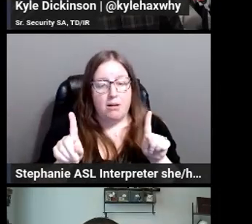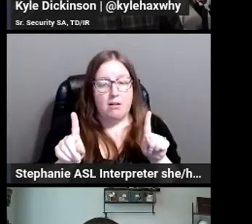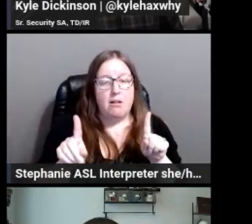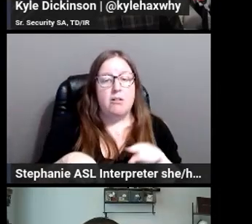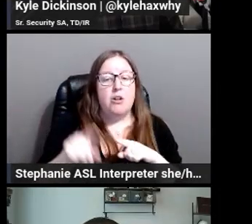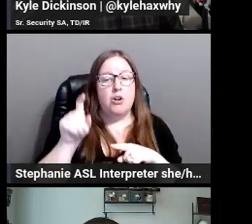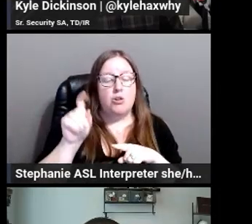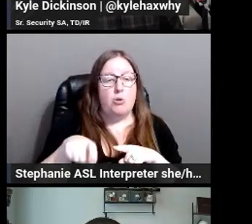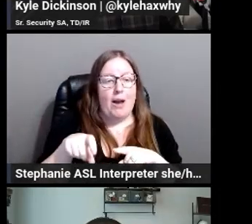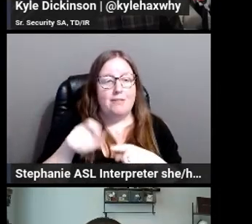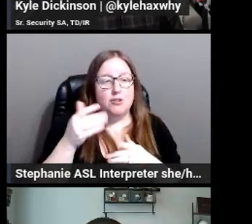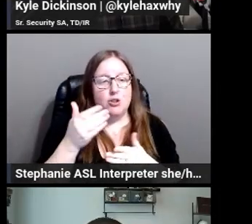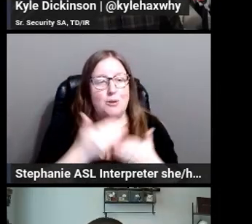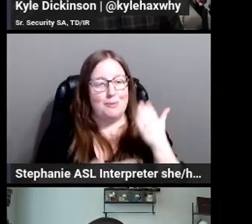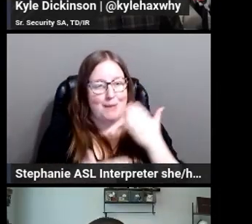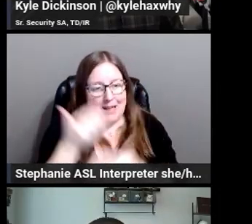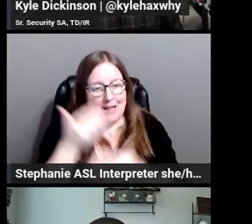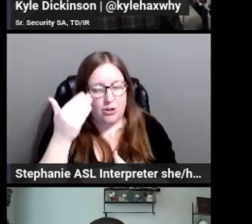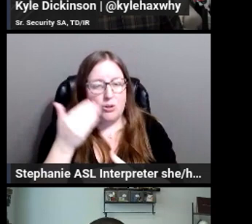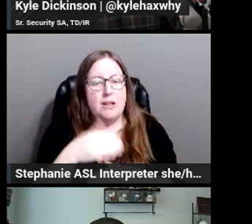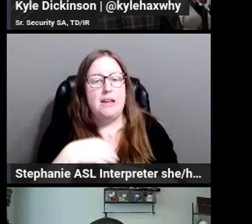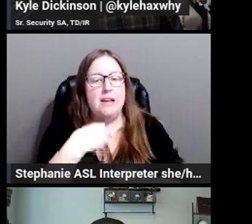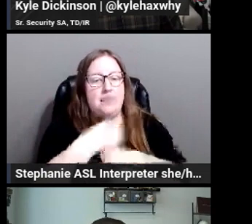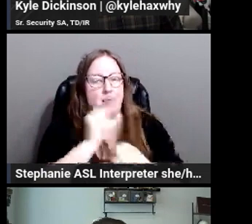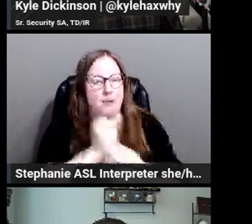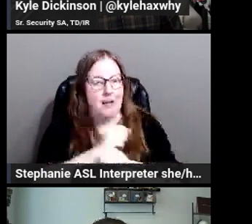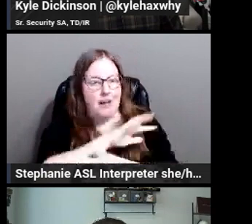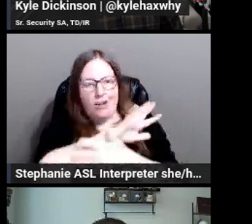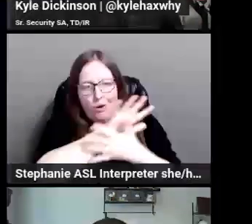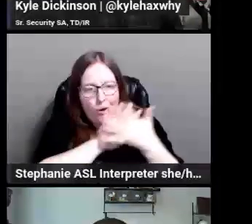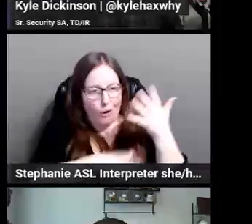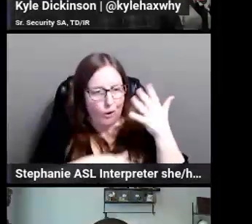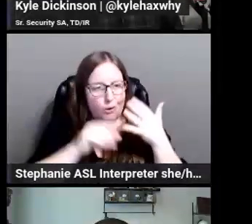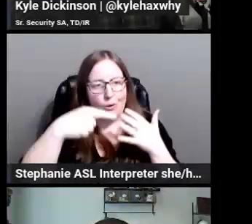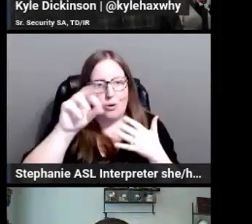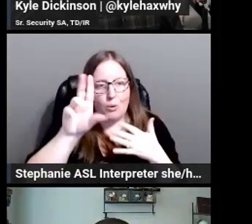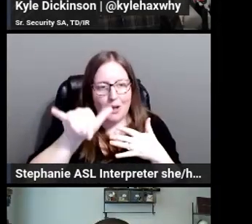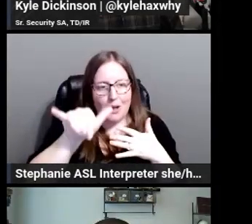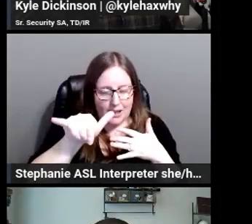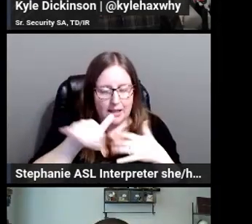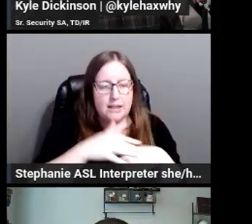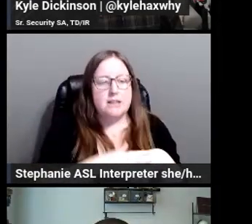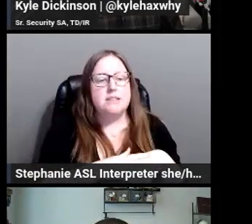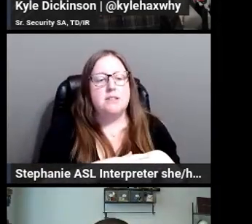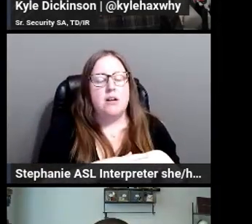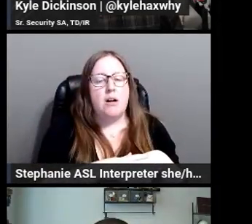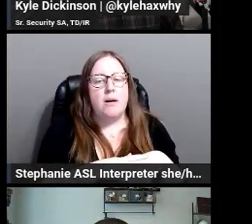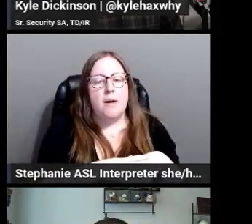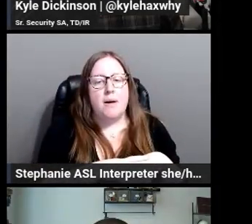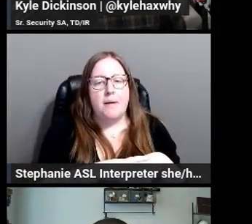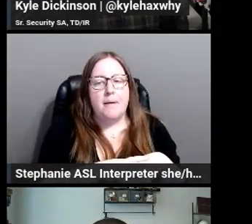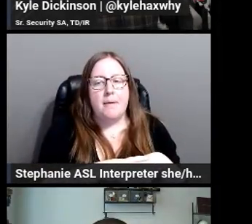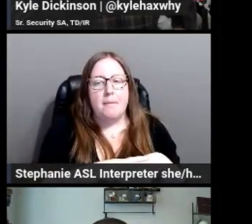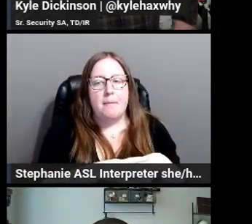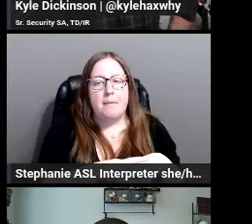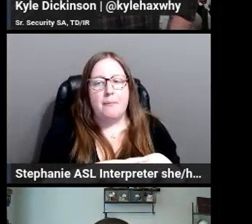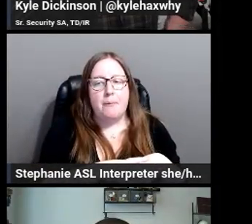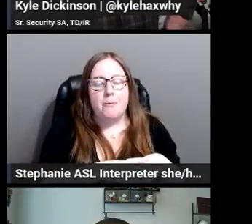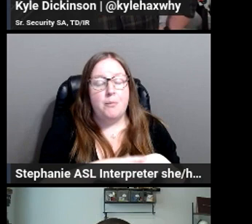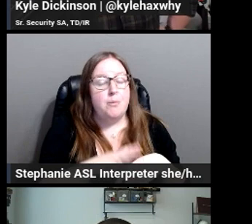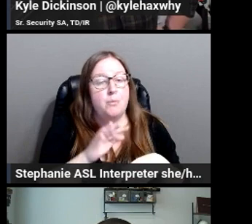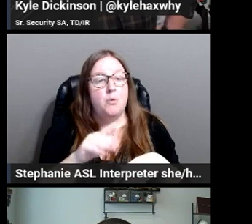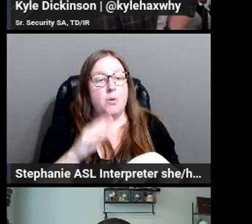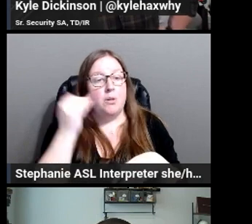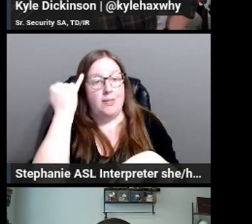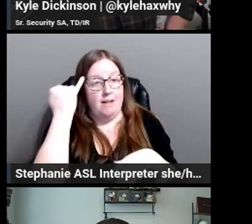to manually create all of these queries and things along those lines. So the idea here is like you